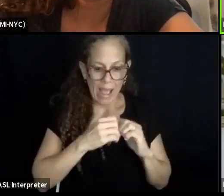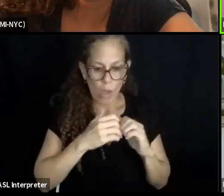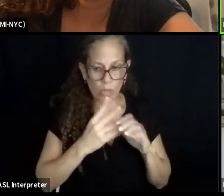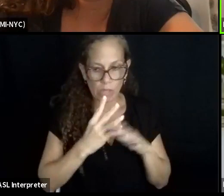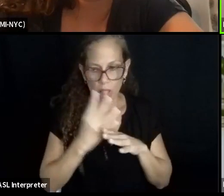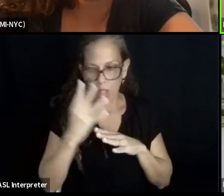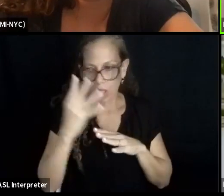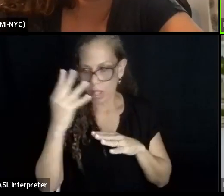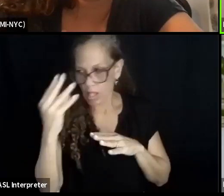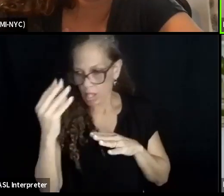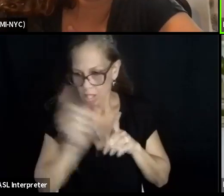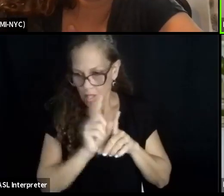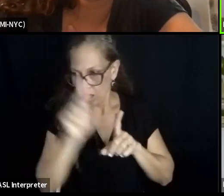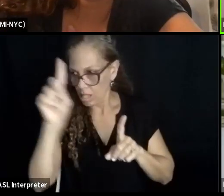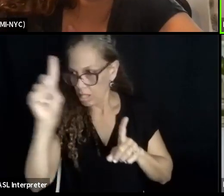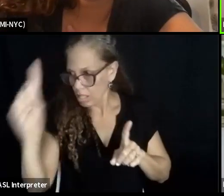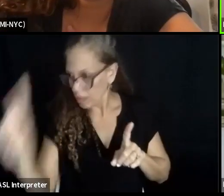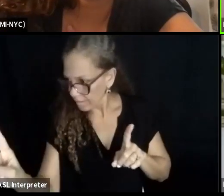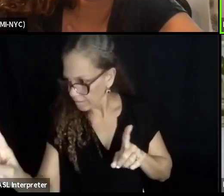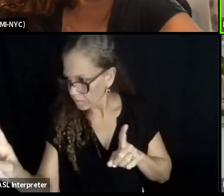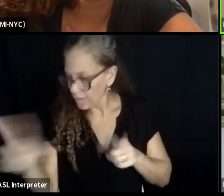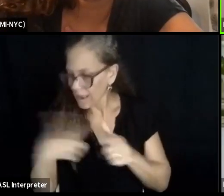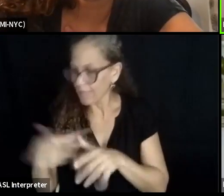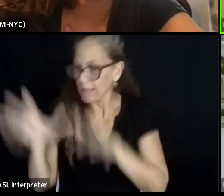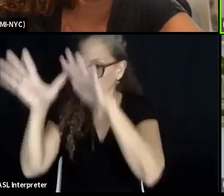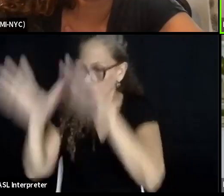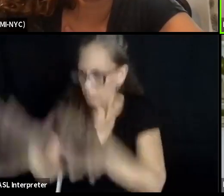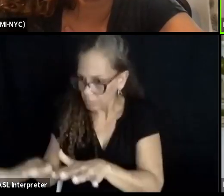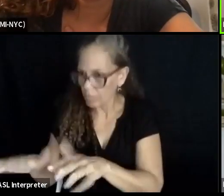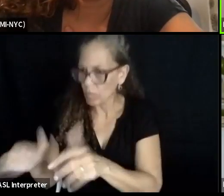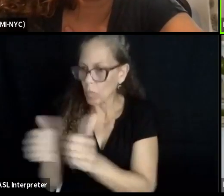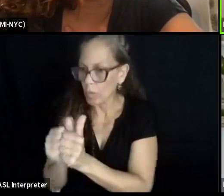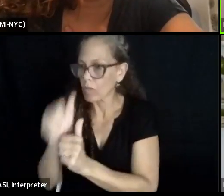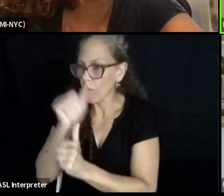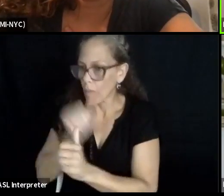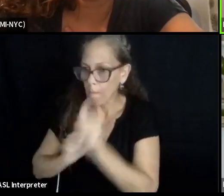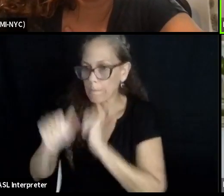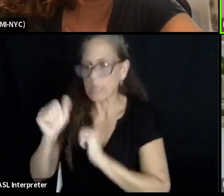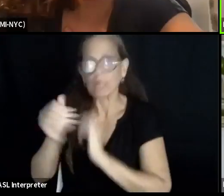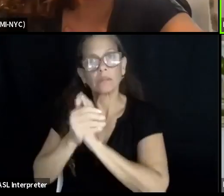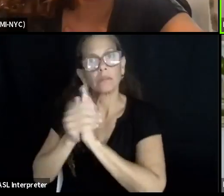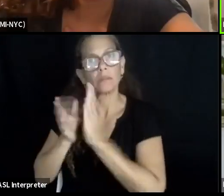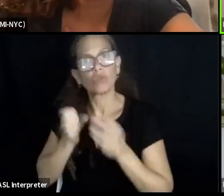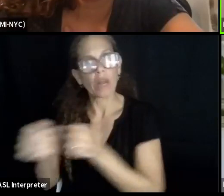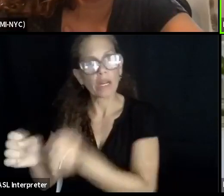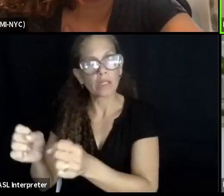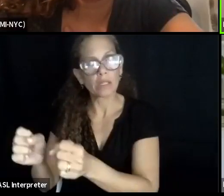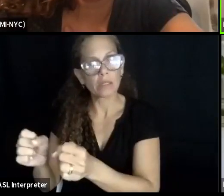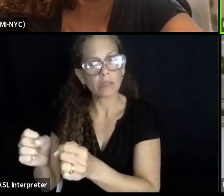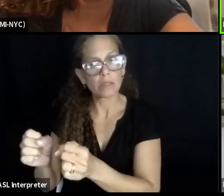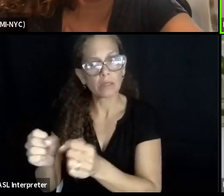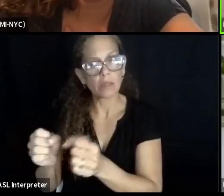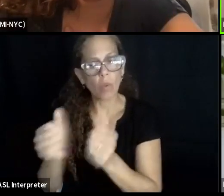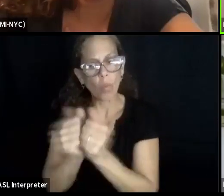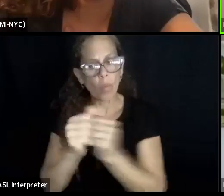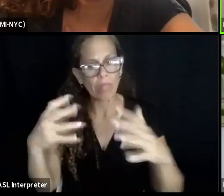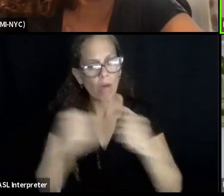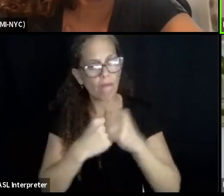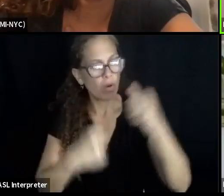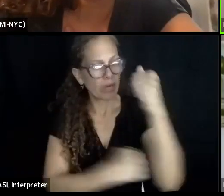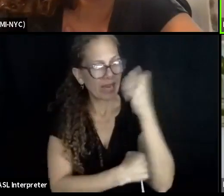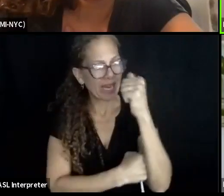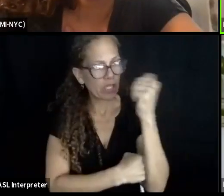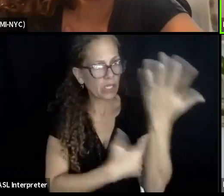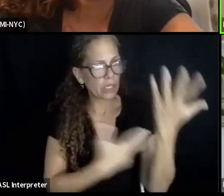myself with coping strategies again. And if I didn't have that solid foundation, it was a lot harder to